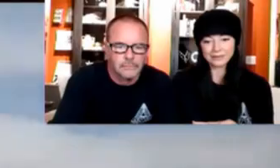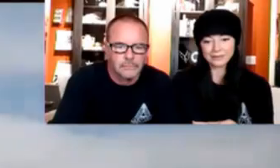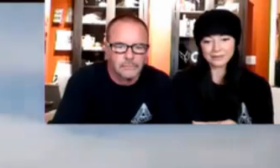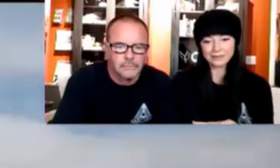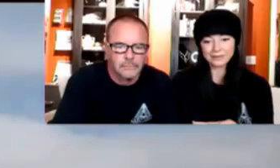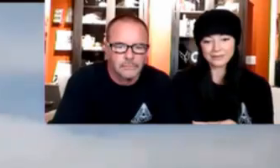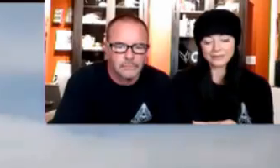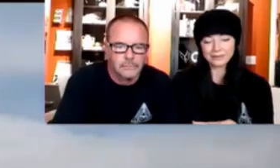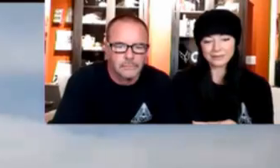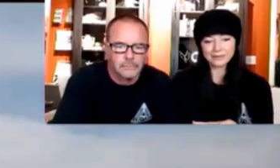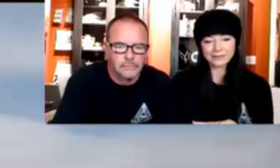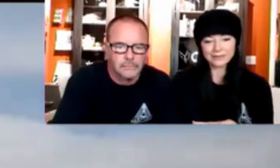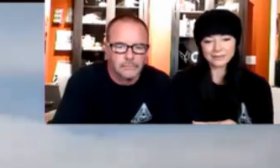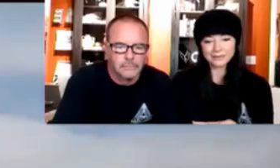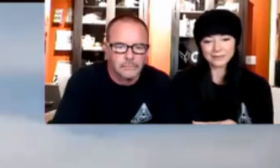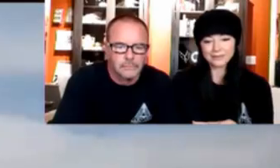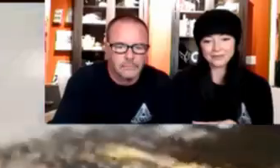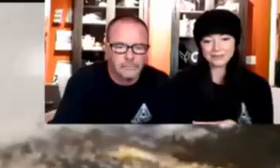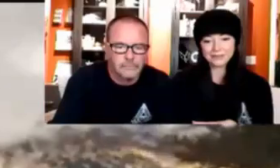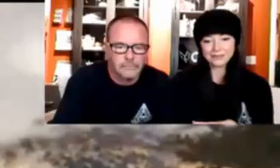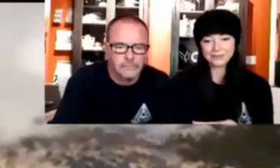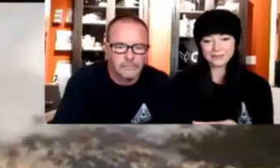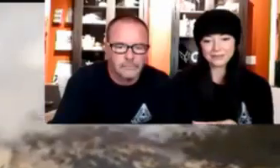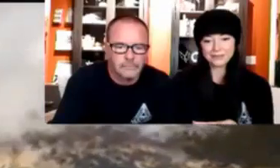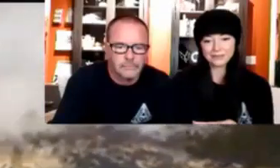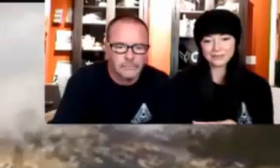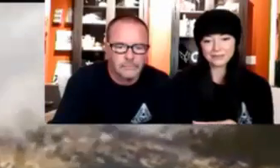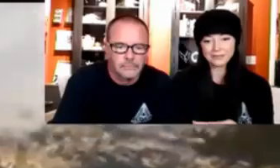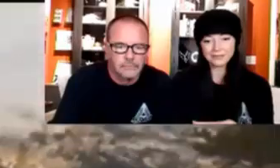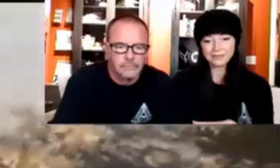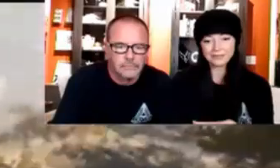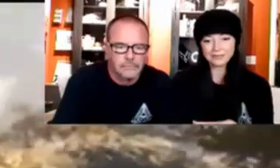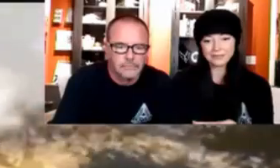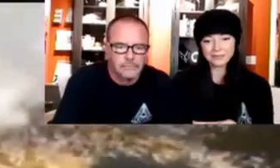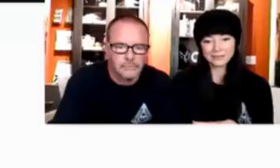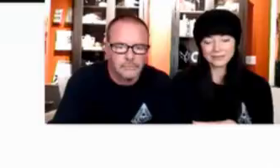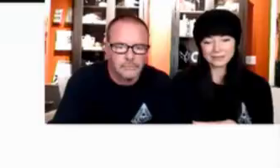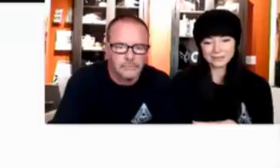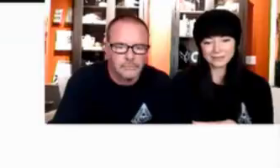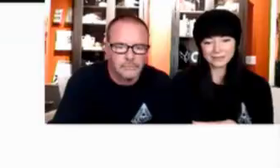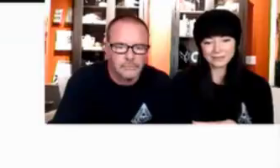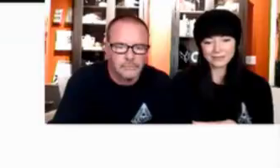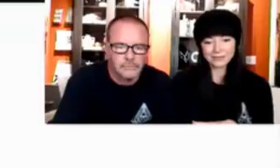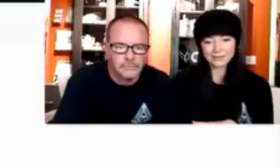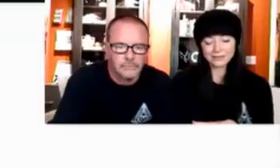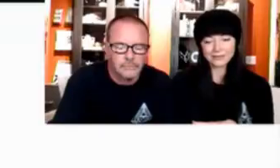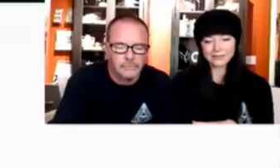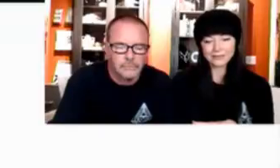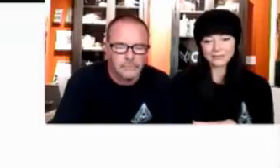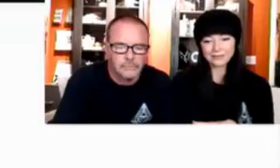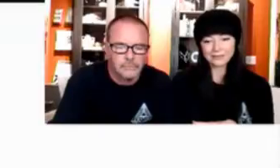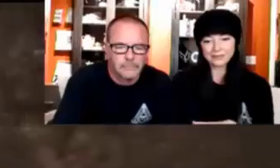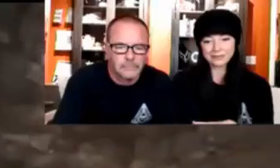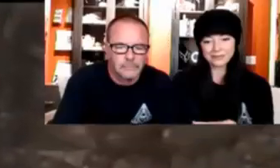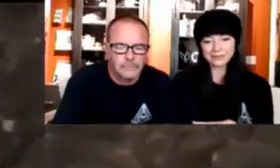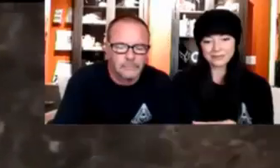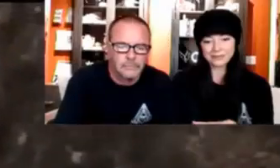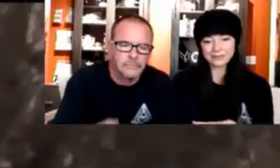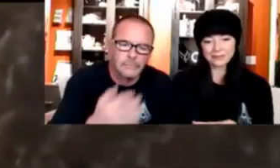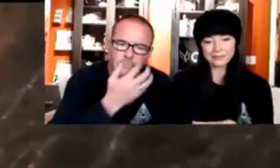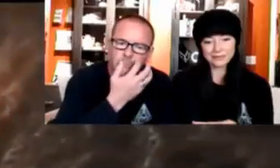less erosion. The channels narrowed. More pools formed. More riffle sections, all of which were great for wildlife habitats. The